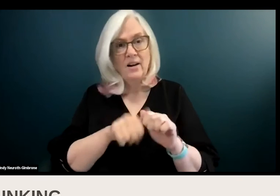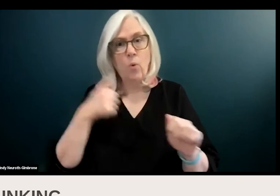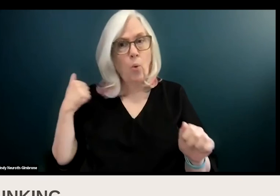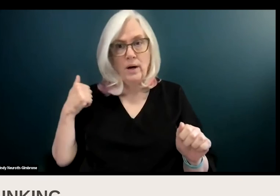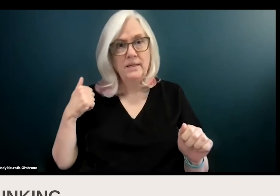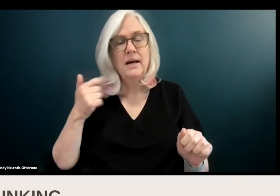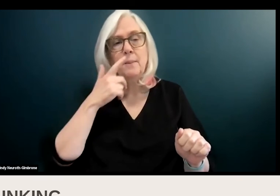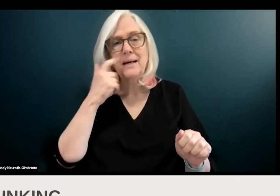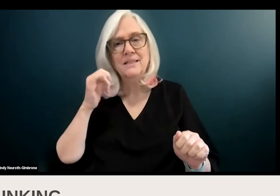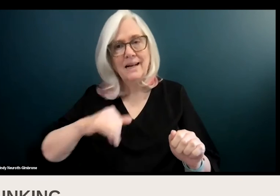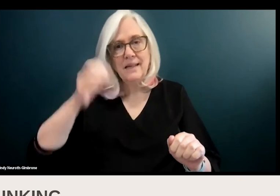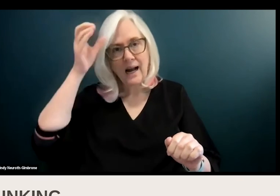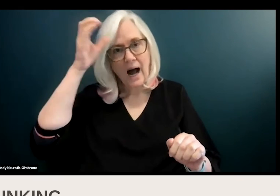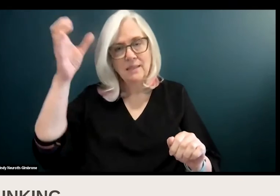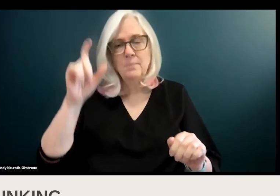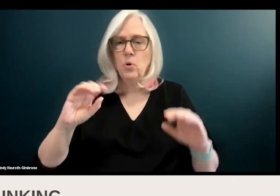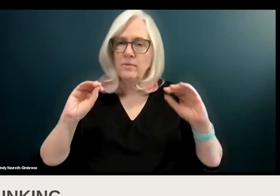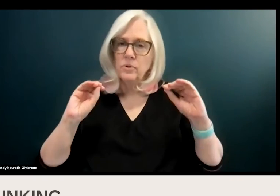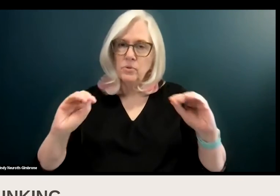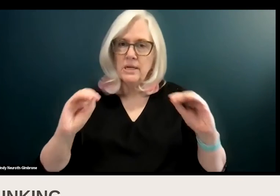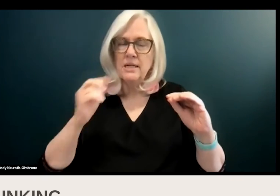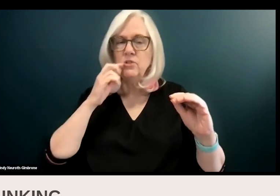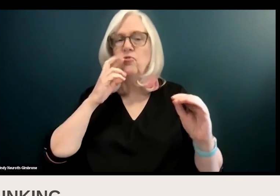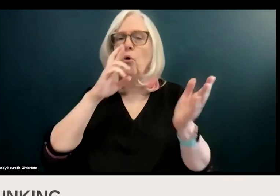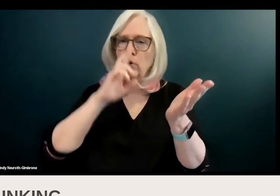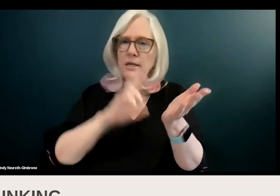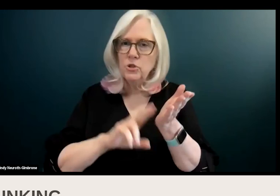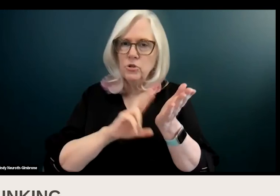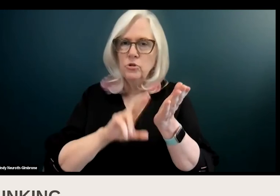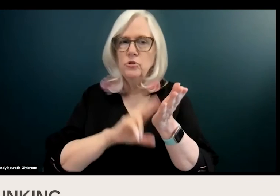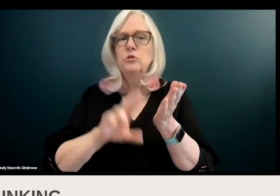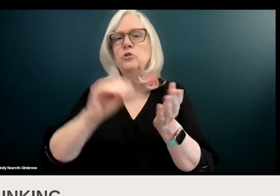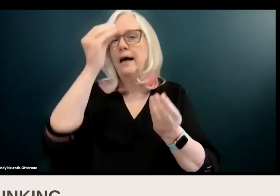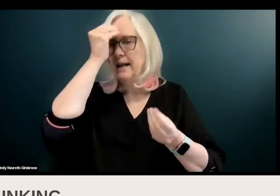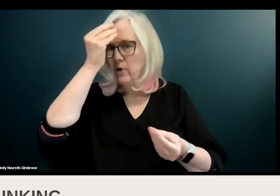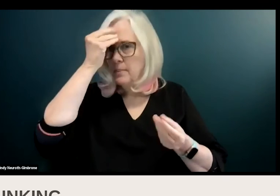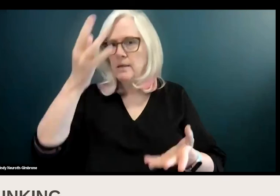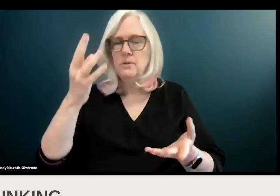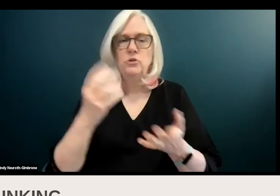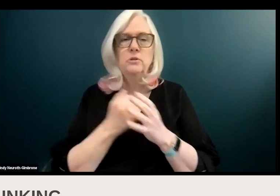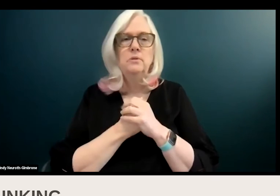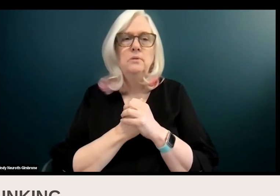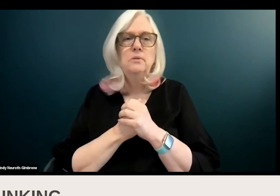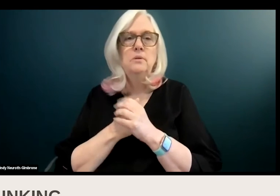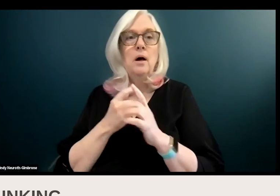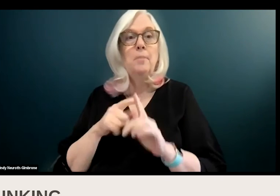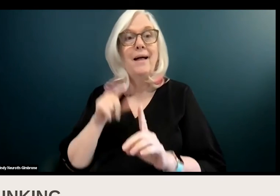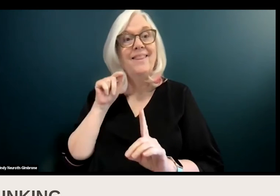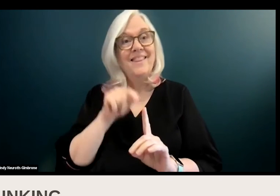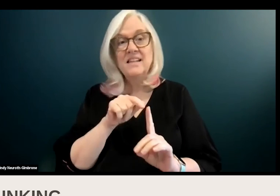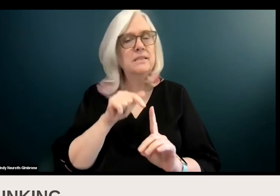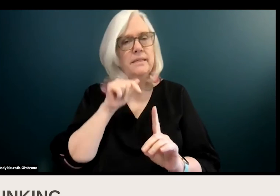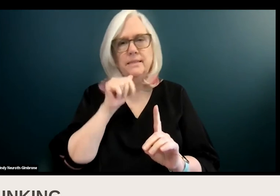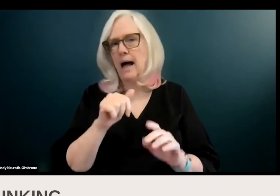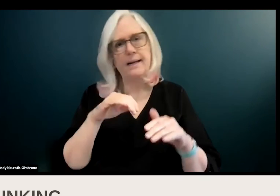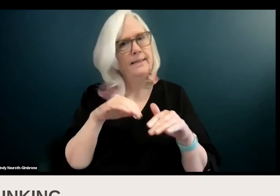core concepts of research and information seeking. But this is inaccessible. It really